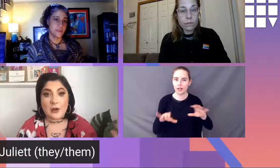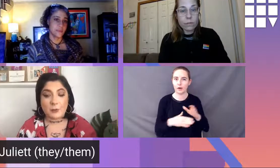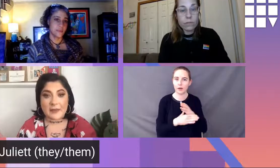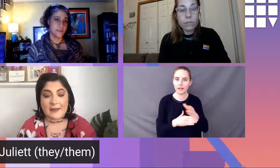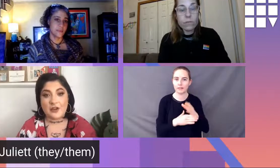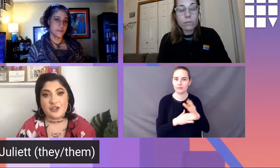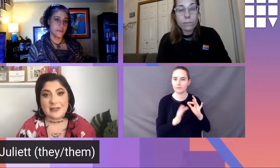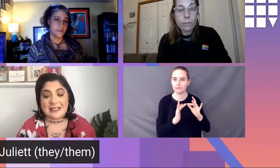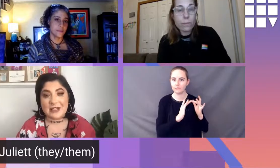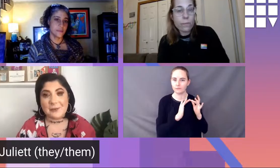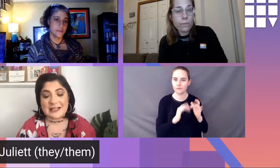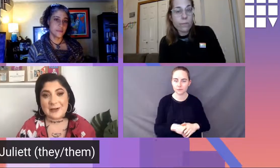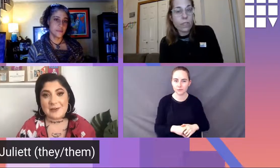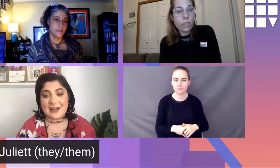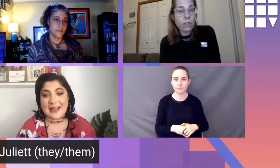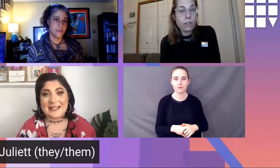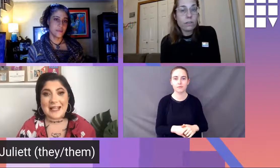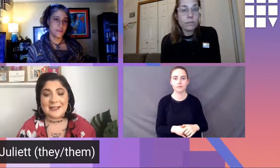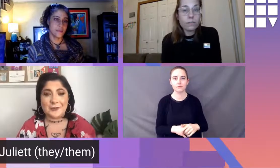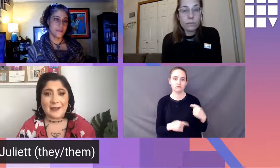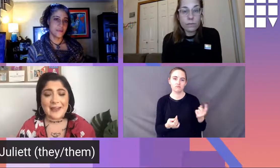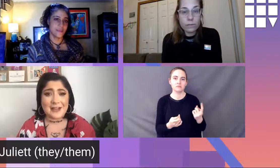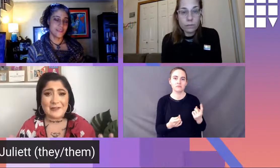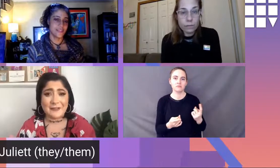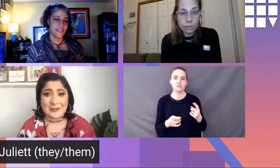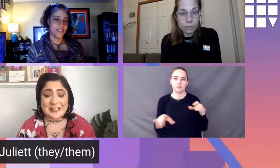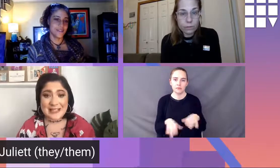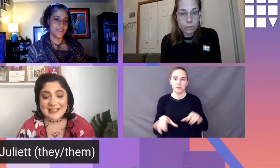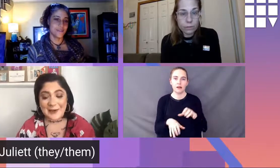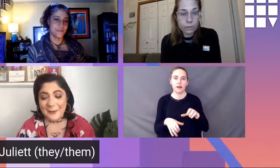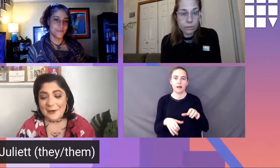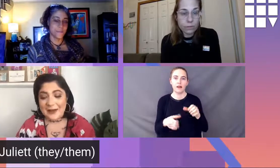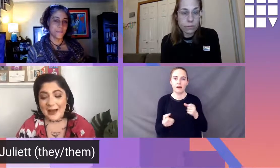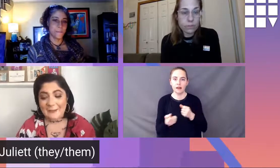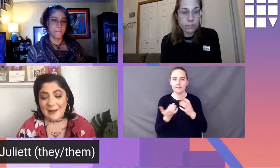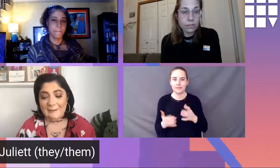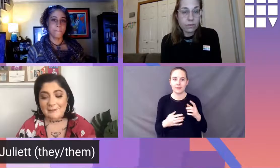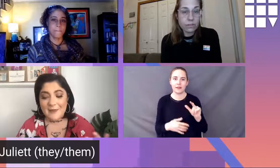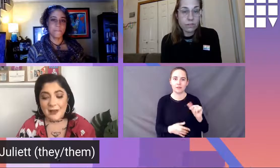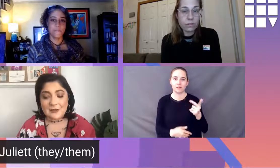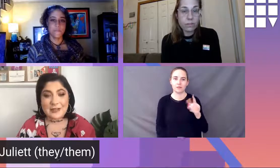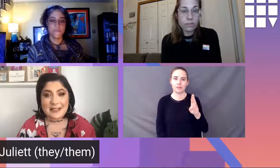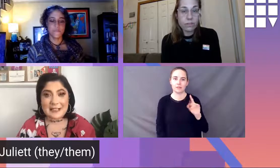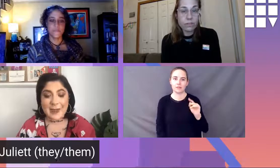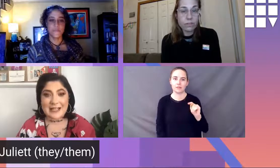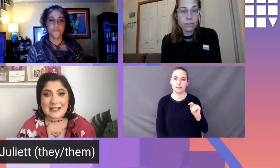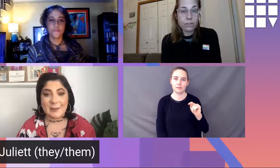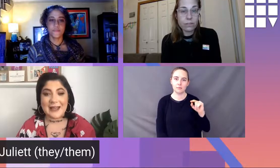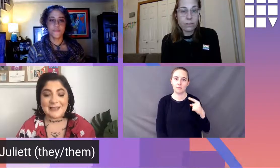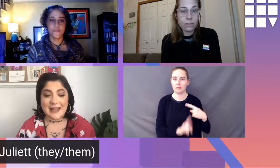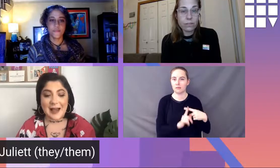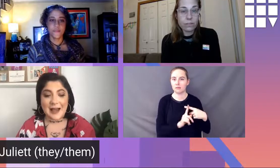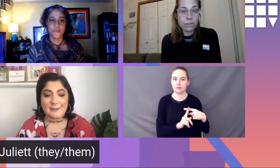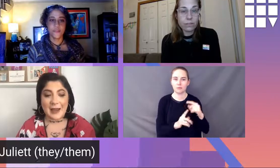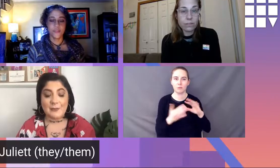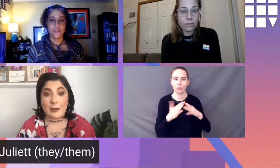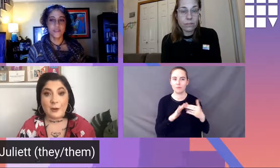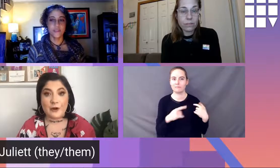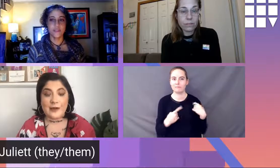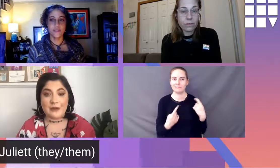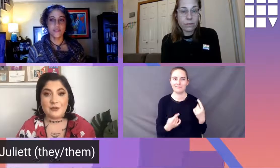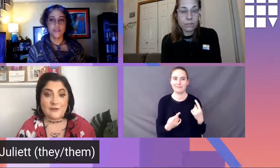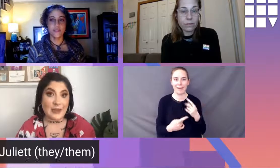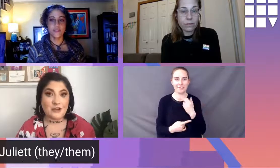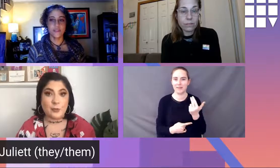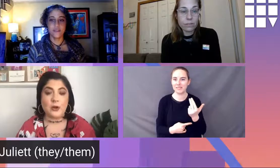advocate within the LGBTQ plus community since around the age of 13. So I'm not new to this space, but my